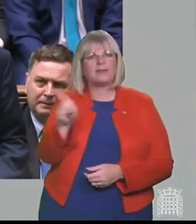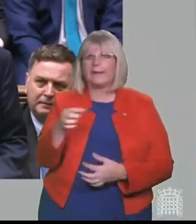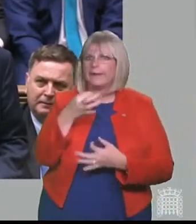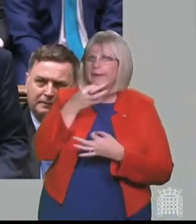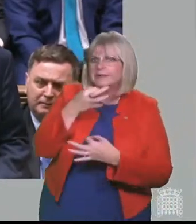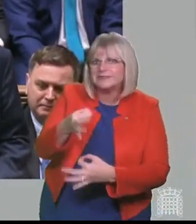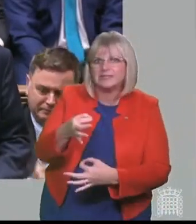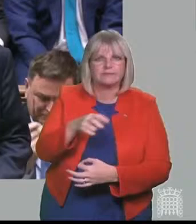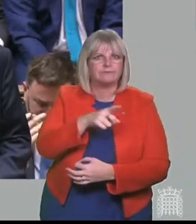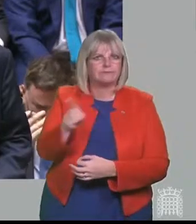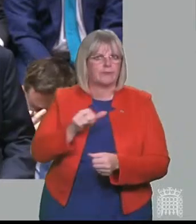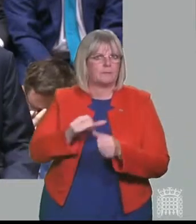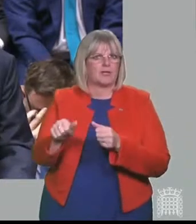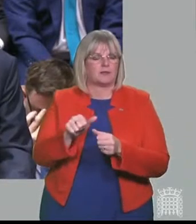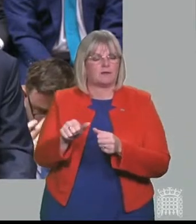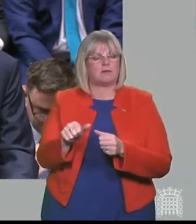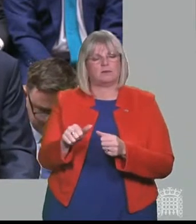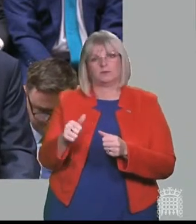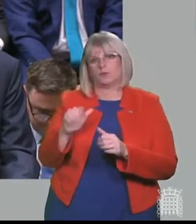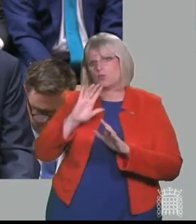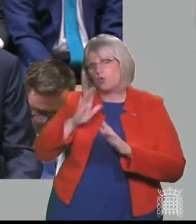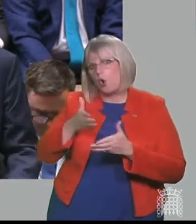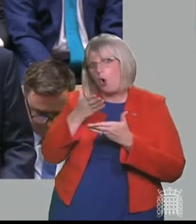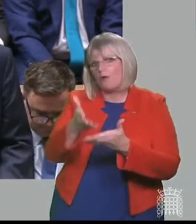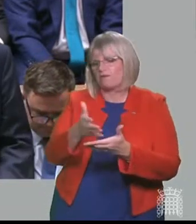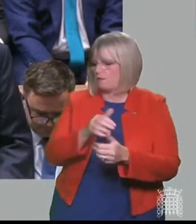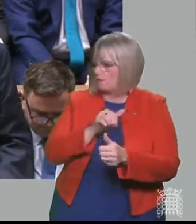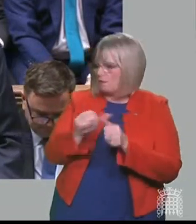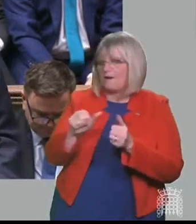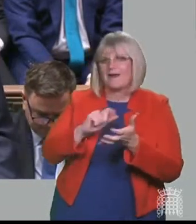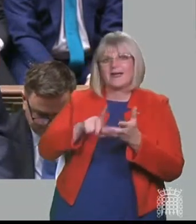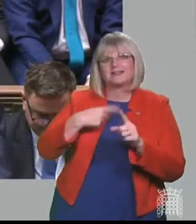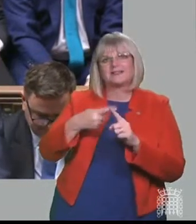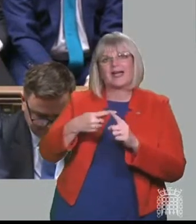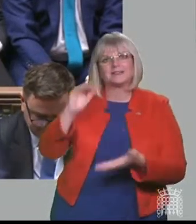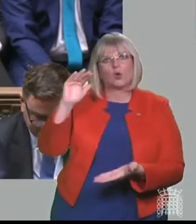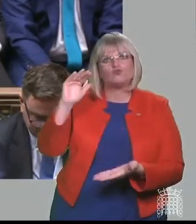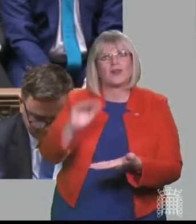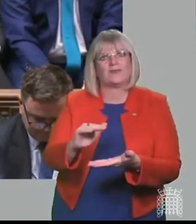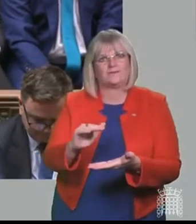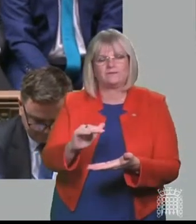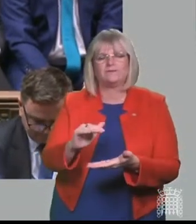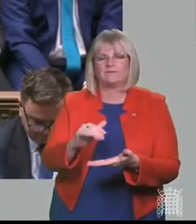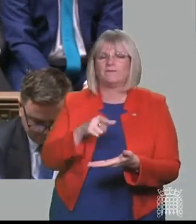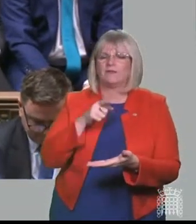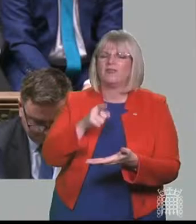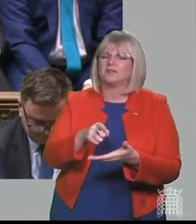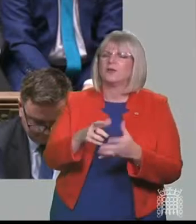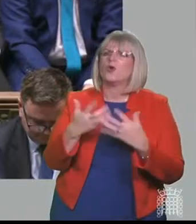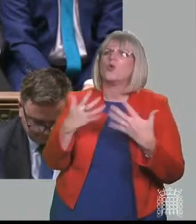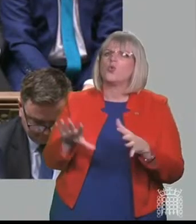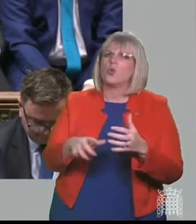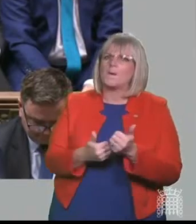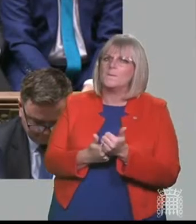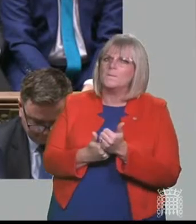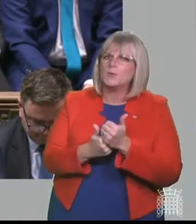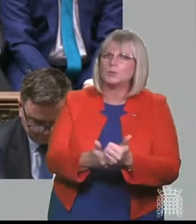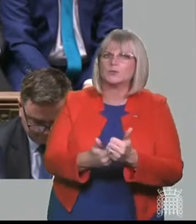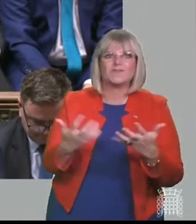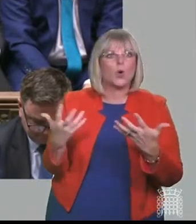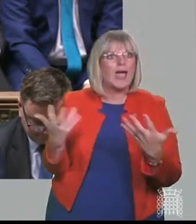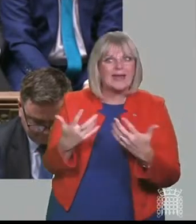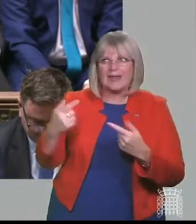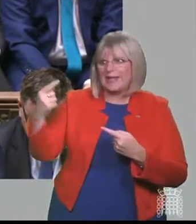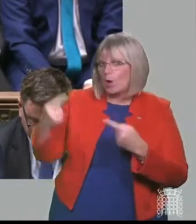most generous tax reliefs anywhere in the world, a huge boost to British competitiveness in an autumn statement for